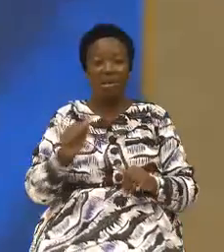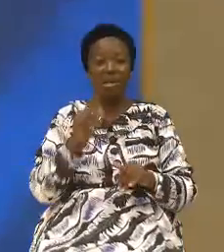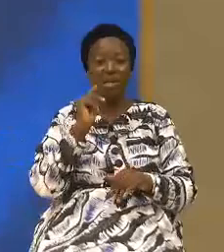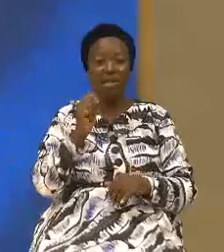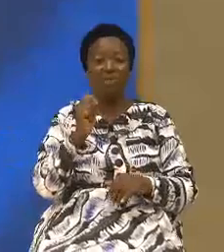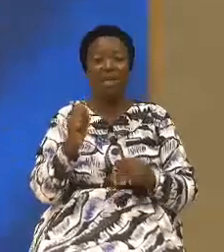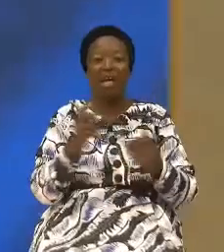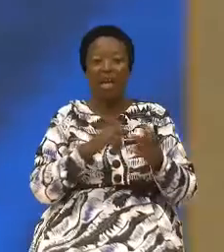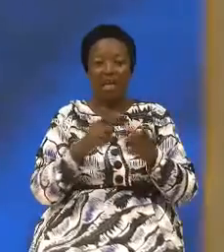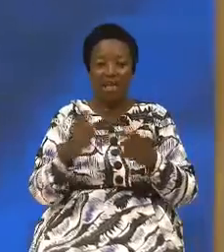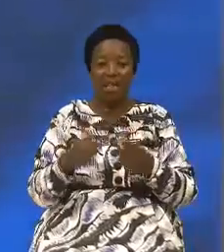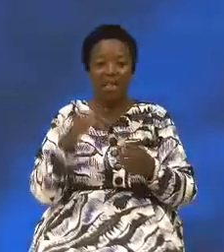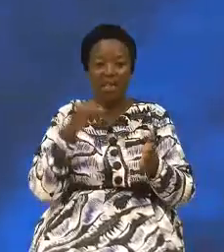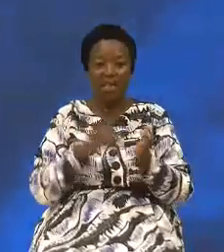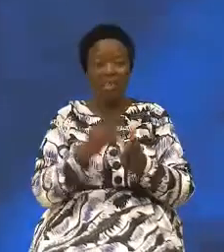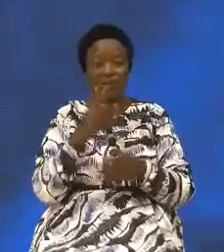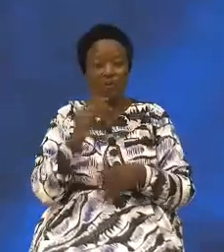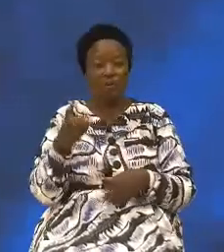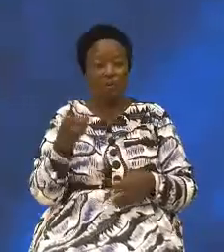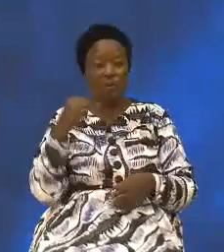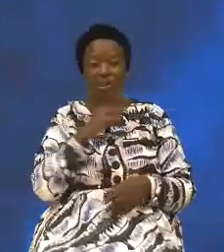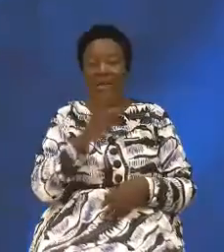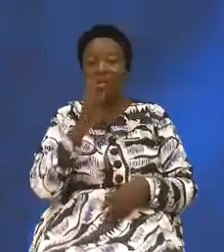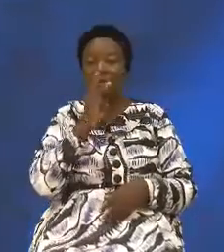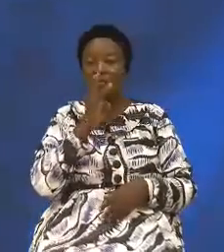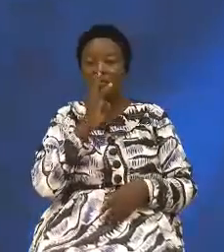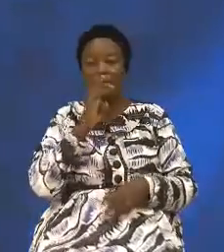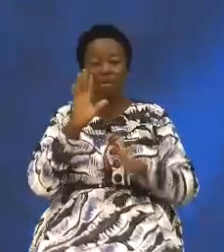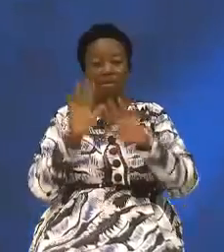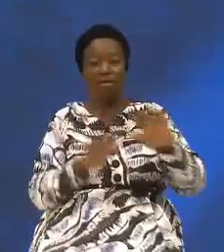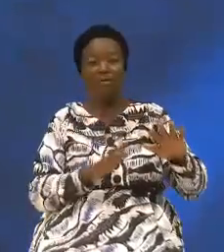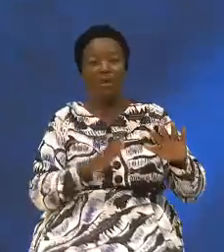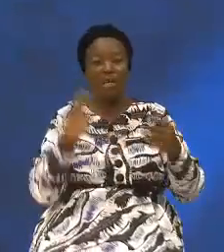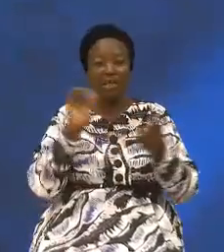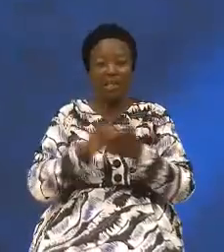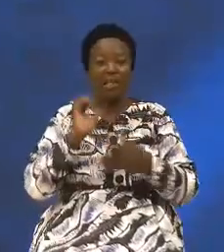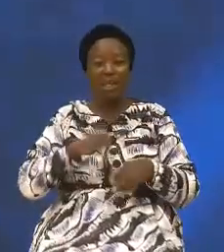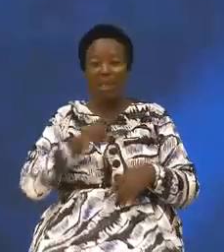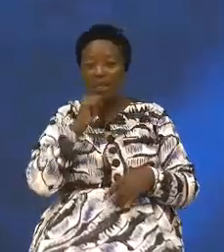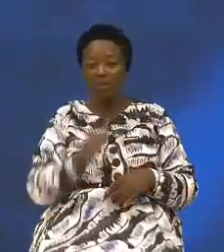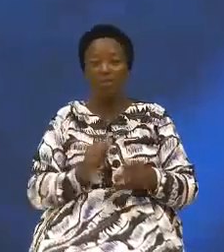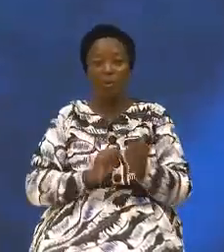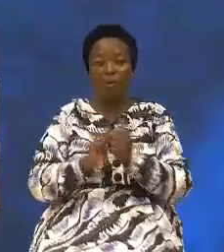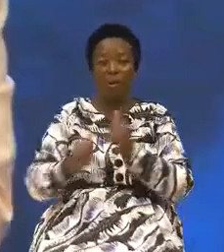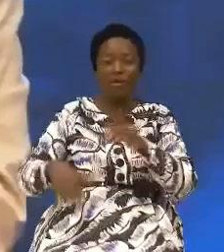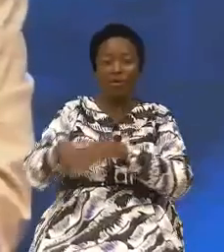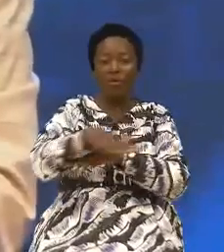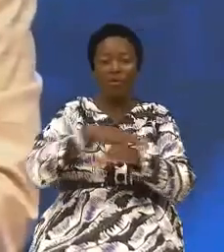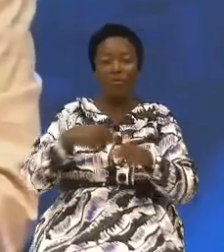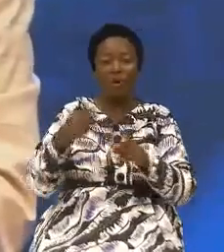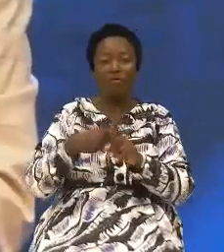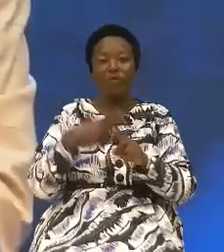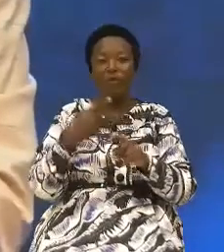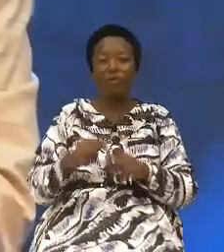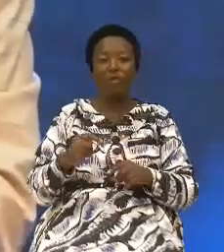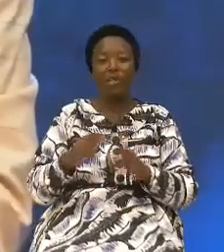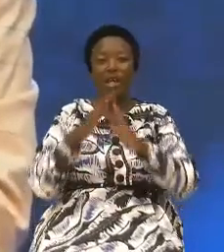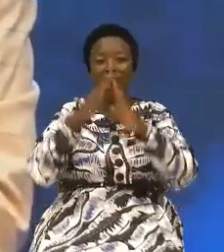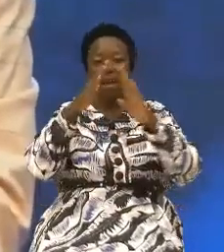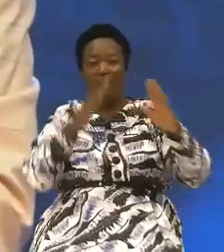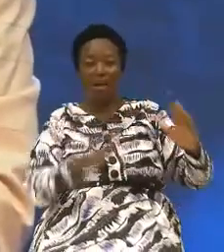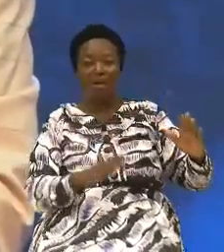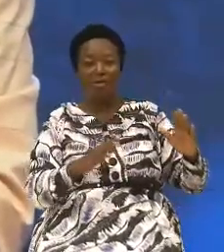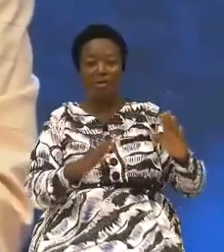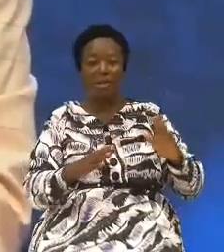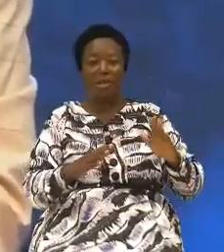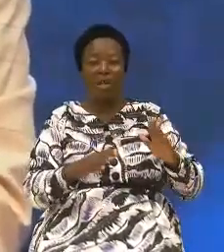it was a river that I could not pass over from the sanctuary, first of all, ankle, later